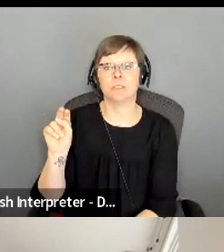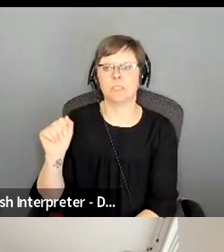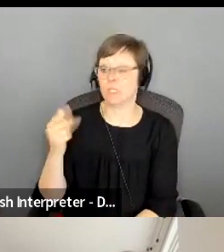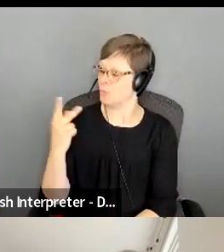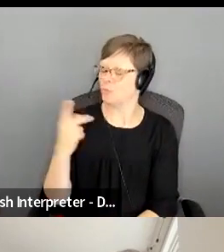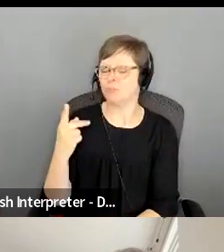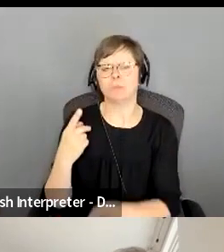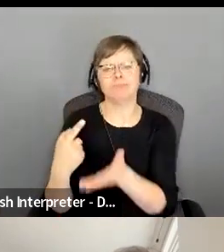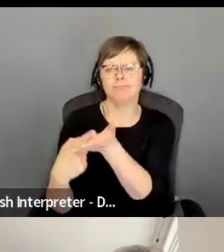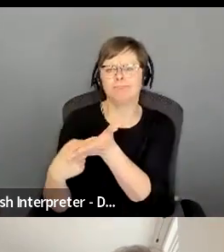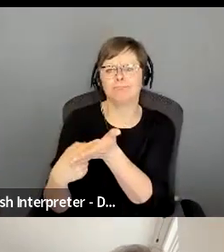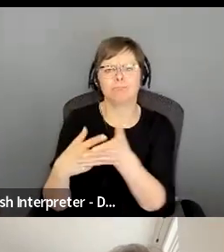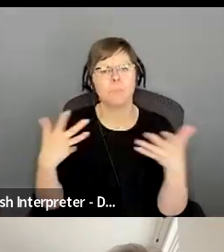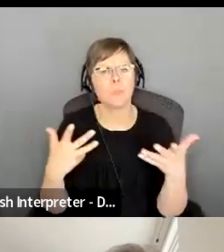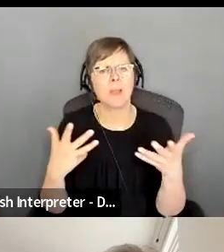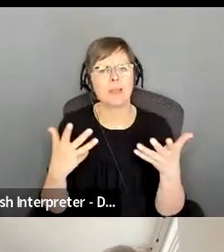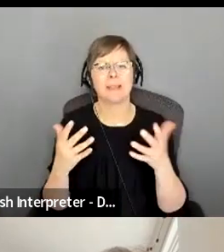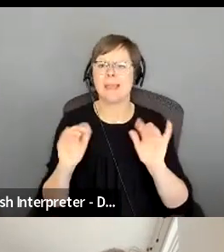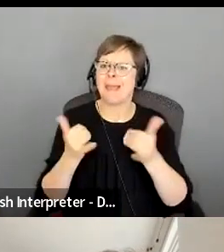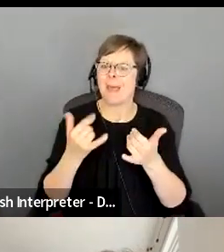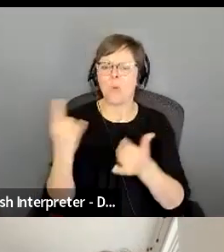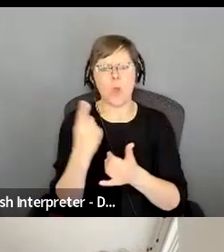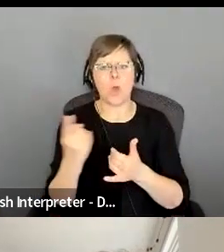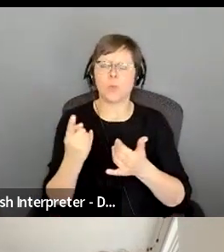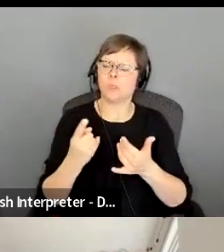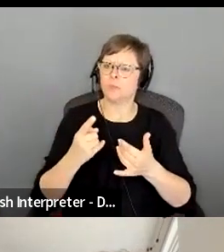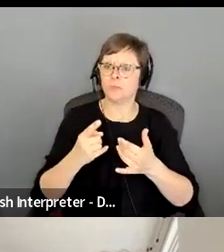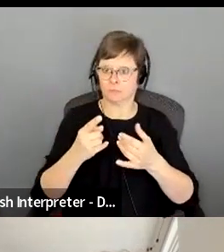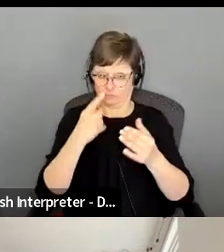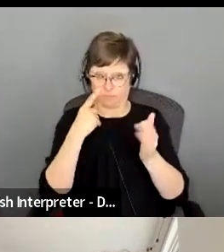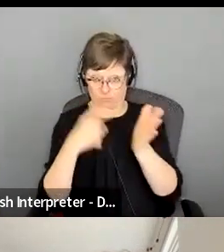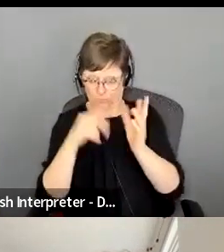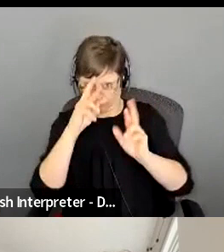around how we practice an acknowledgement. It's also an opportunity to